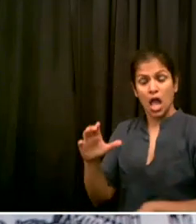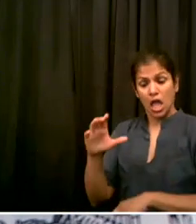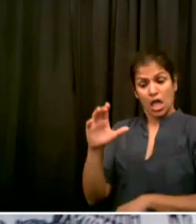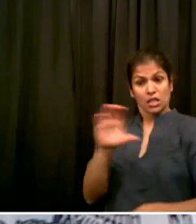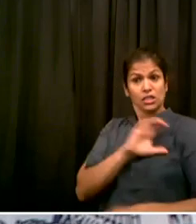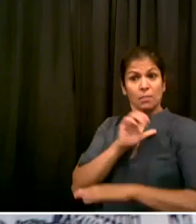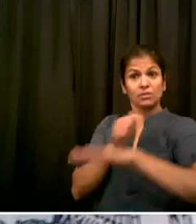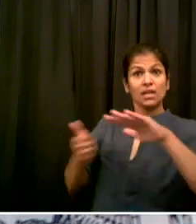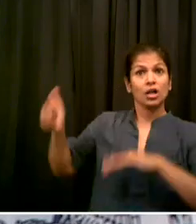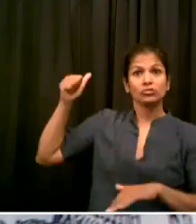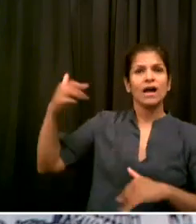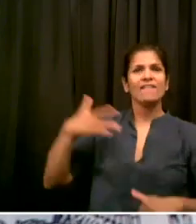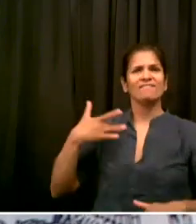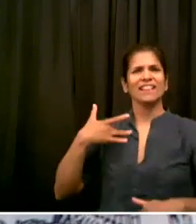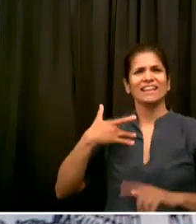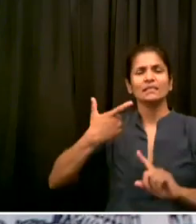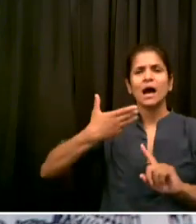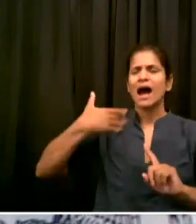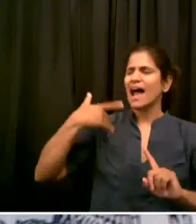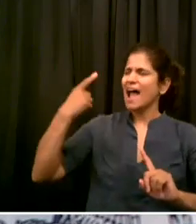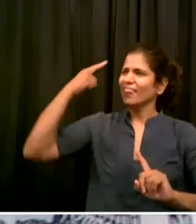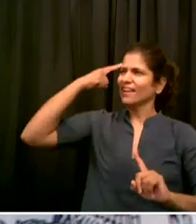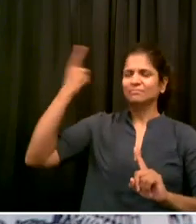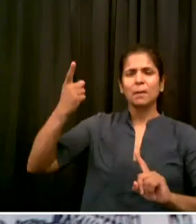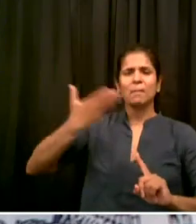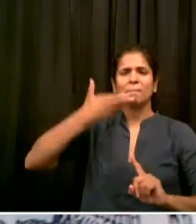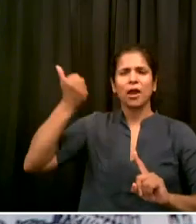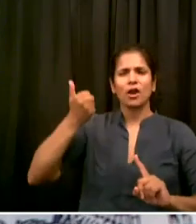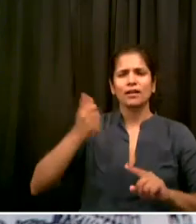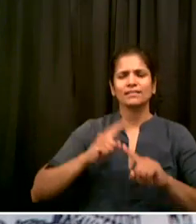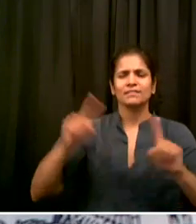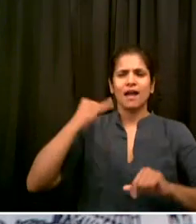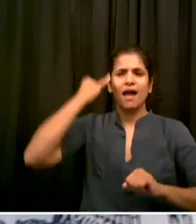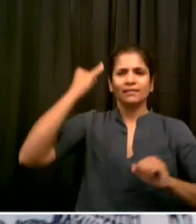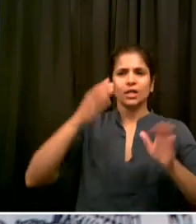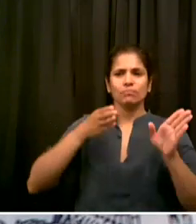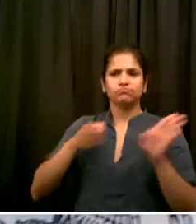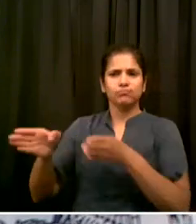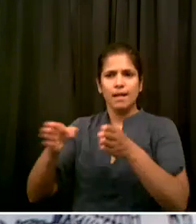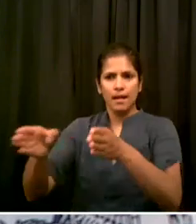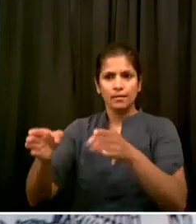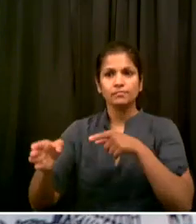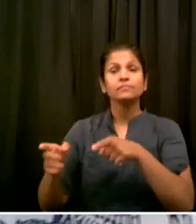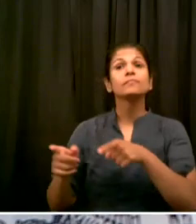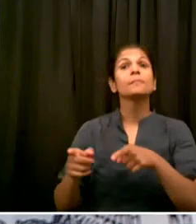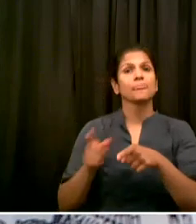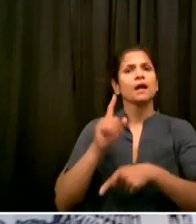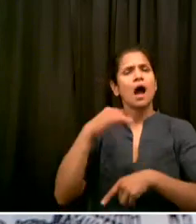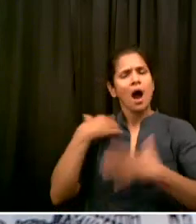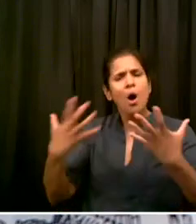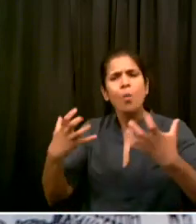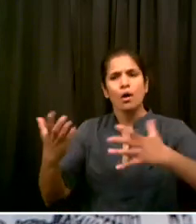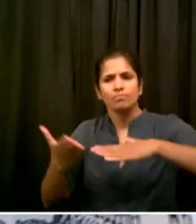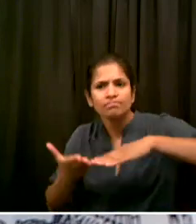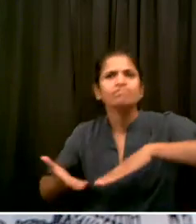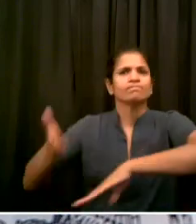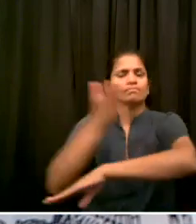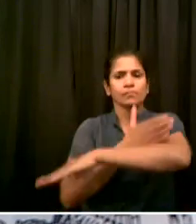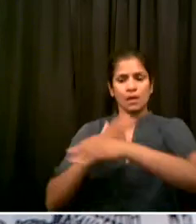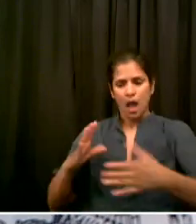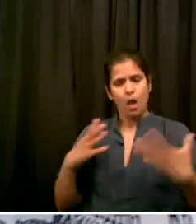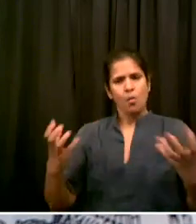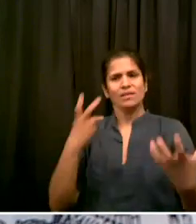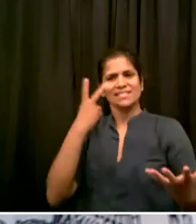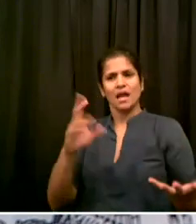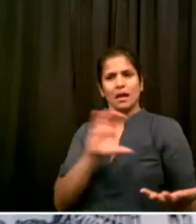more effectively in a more lasting manner, but also help to address the relationship between police and community, which is really the underpinning of everything we need to do on